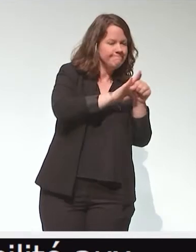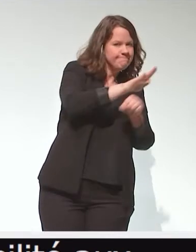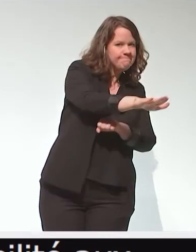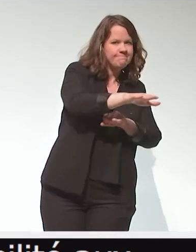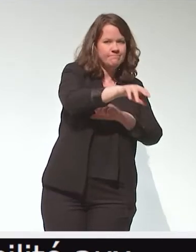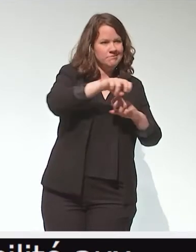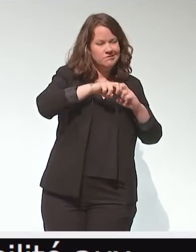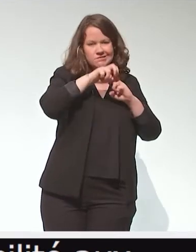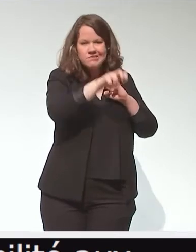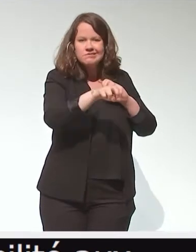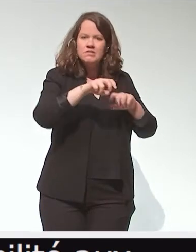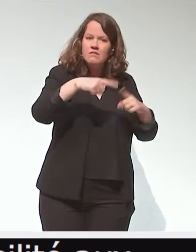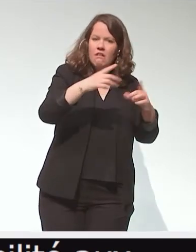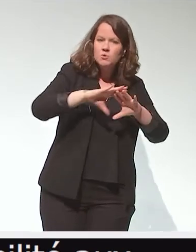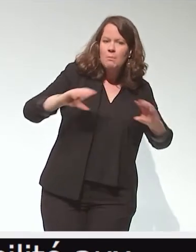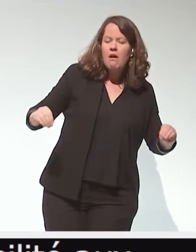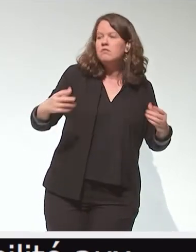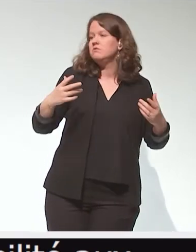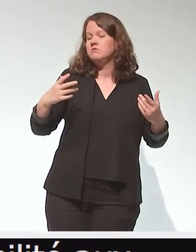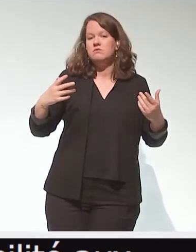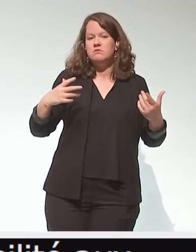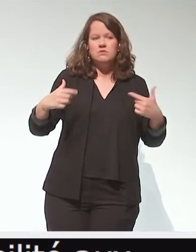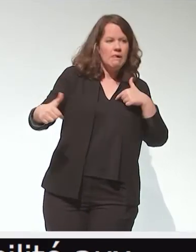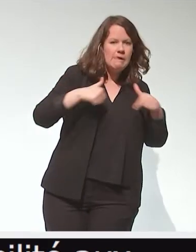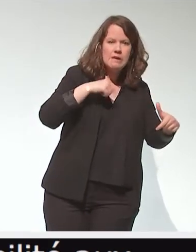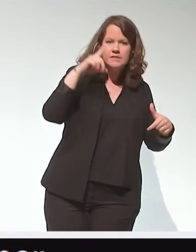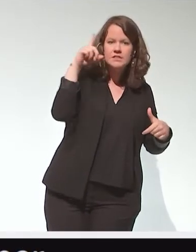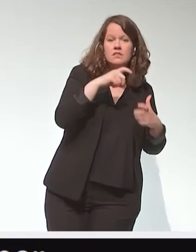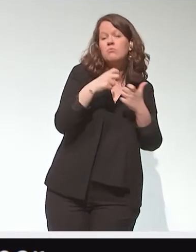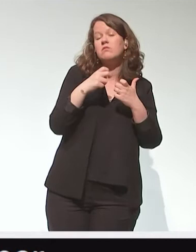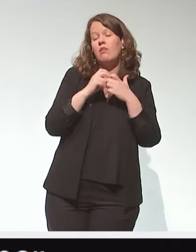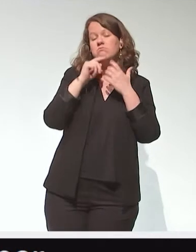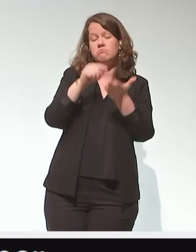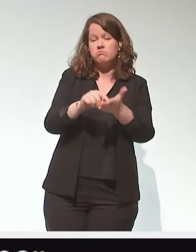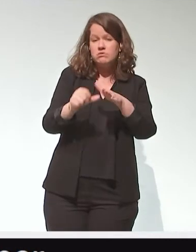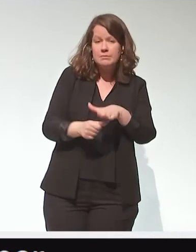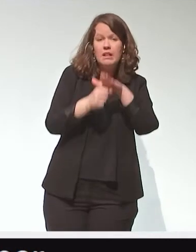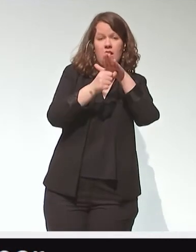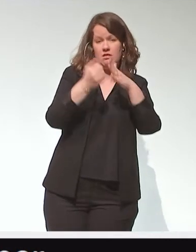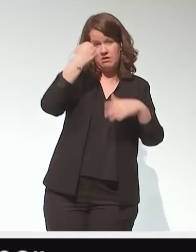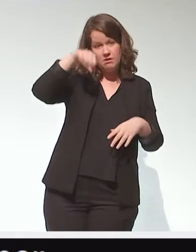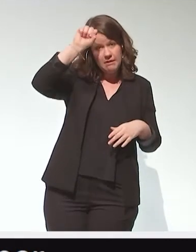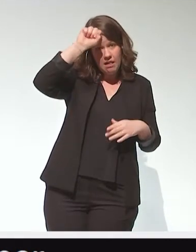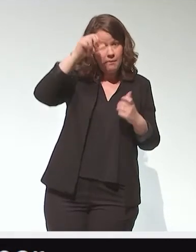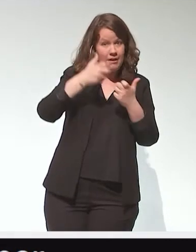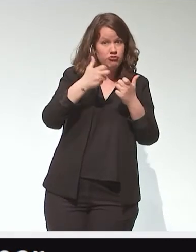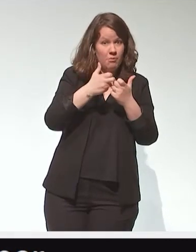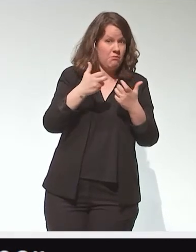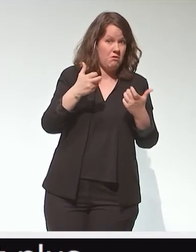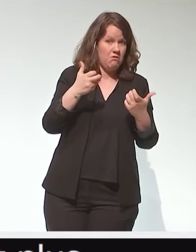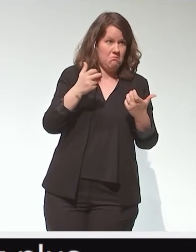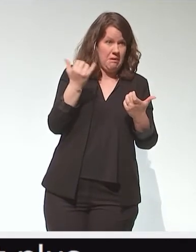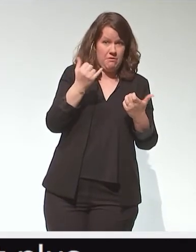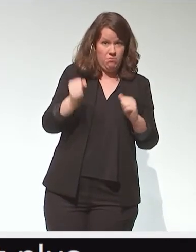a need to travel or to go cross country to take part in a workshop. In Berlin, for example, you can stay in Freiburg, you can stay